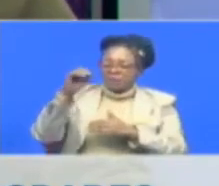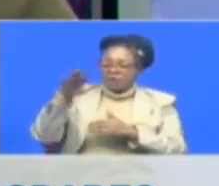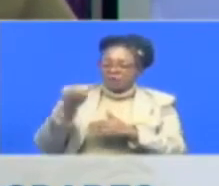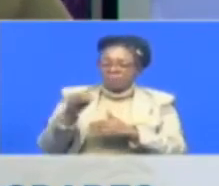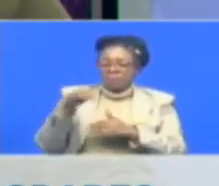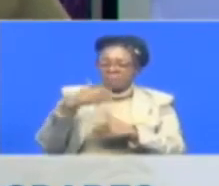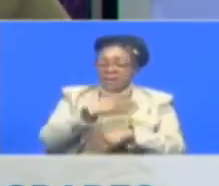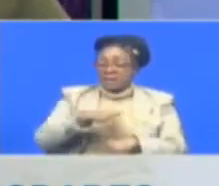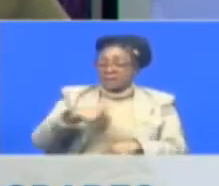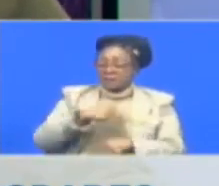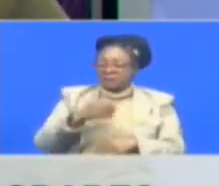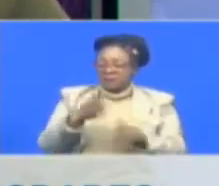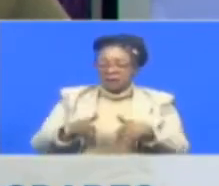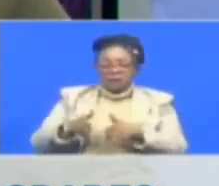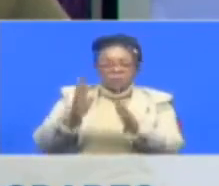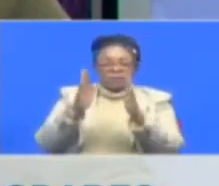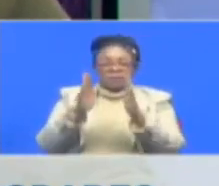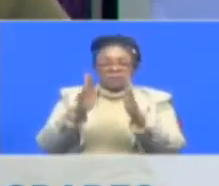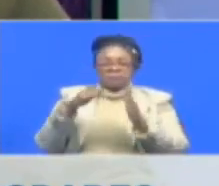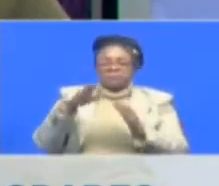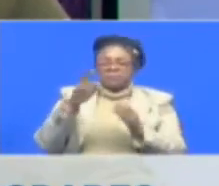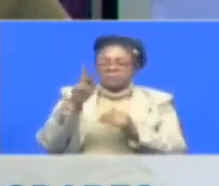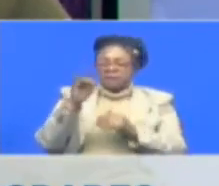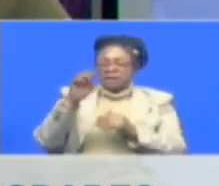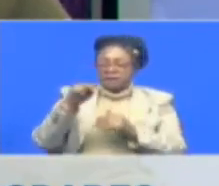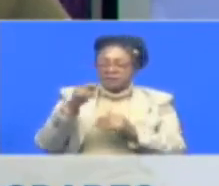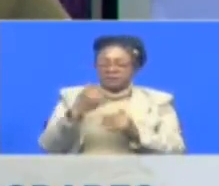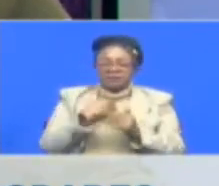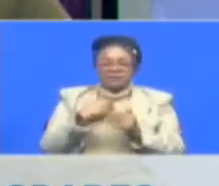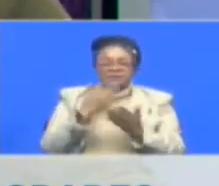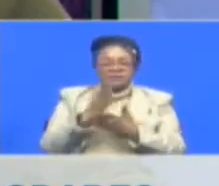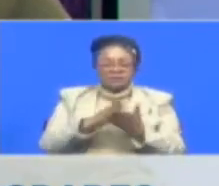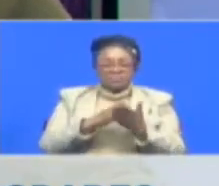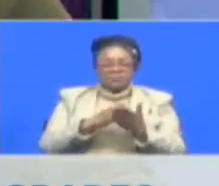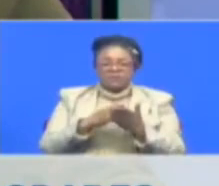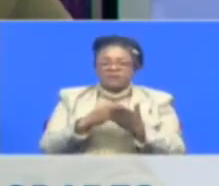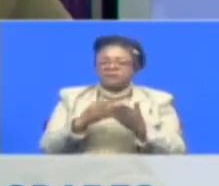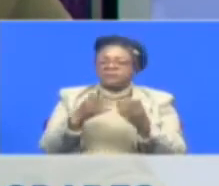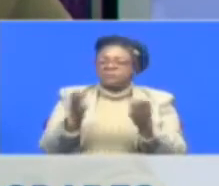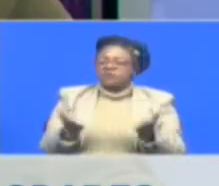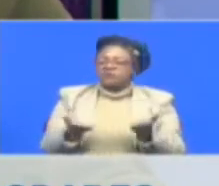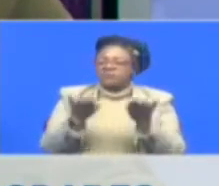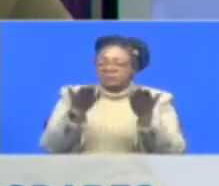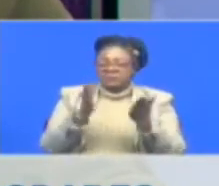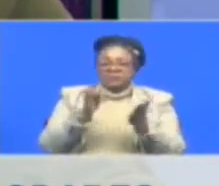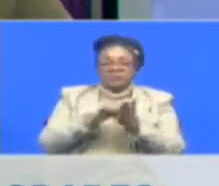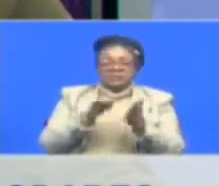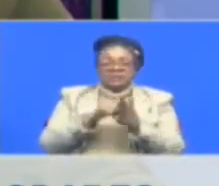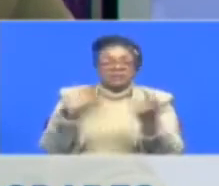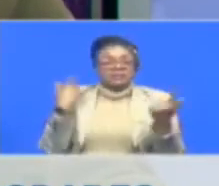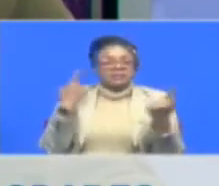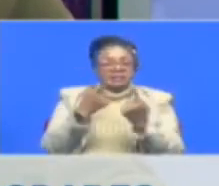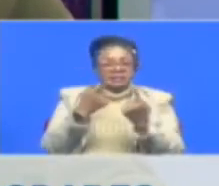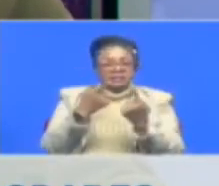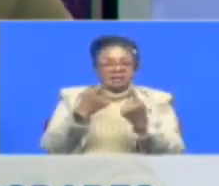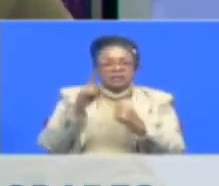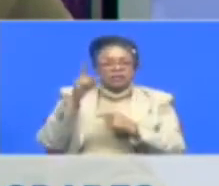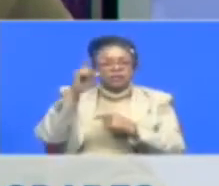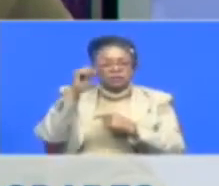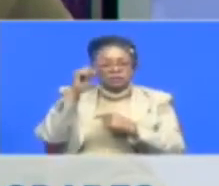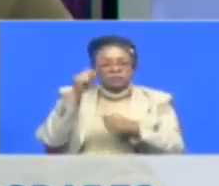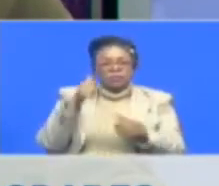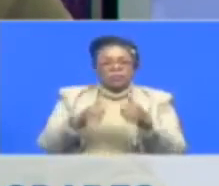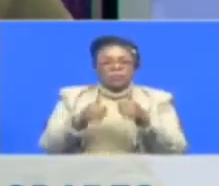carriageway. NTV's Kevin Mutai reports on some of the main infrastructural improvements targeted at the coast, which are expected